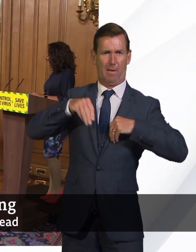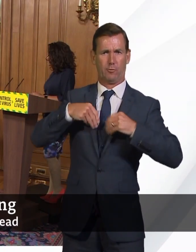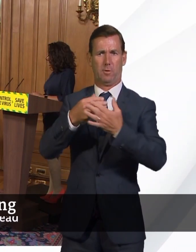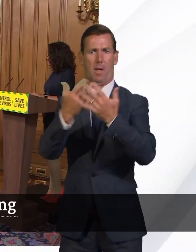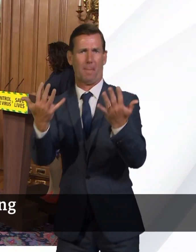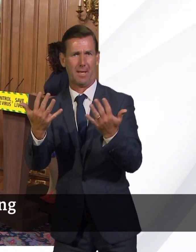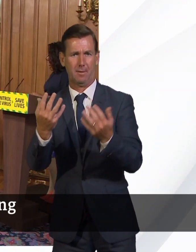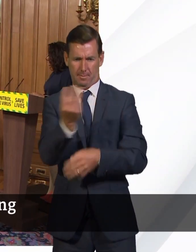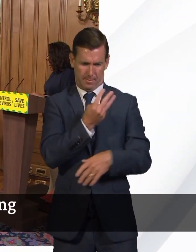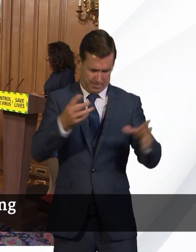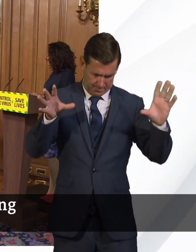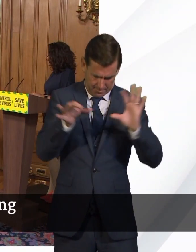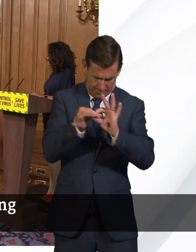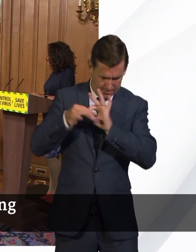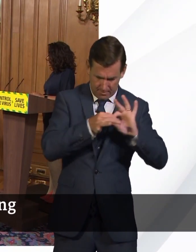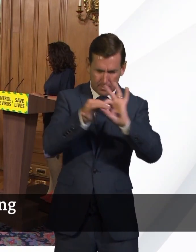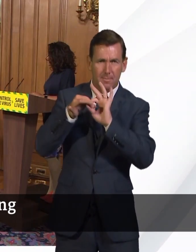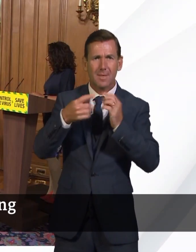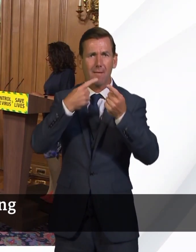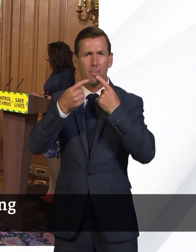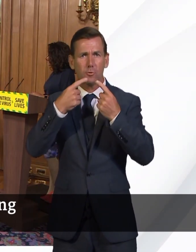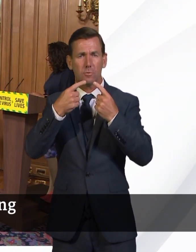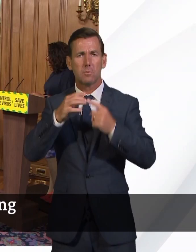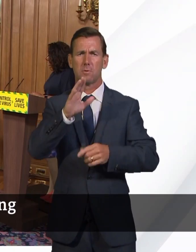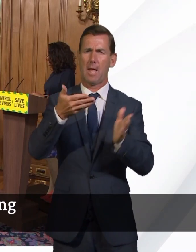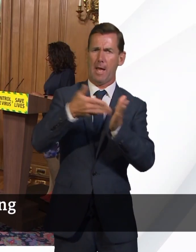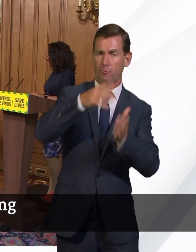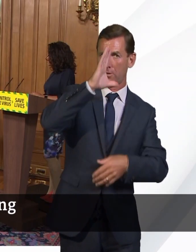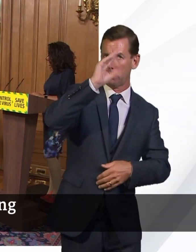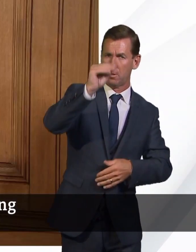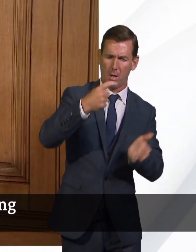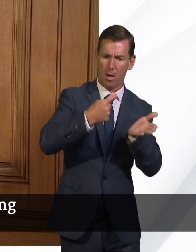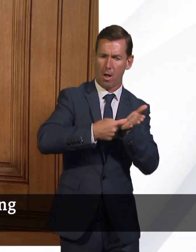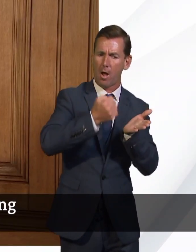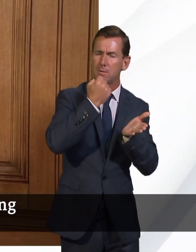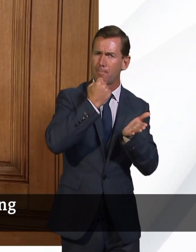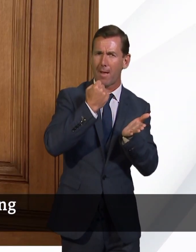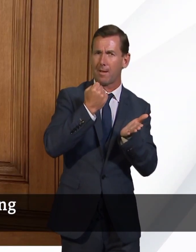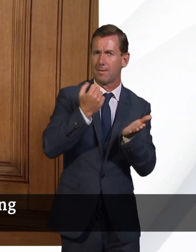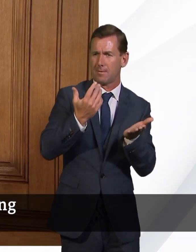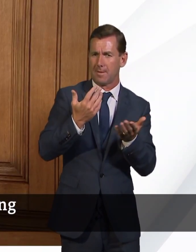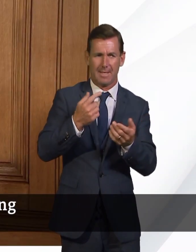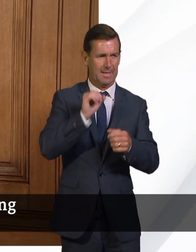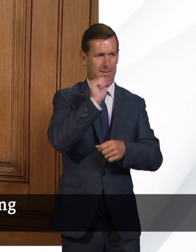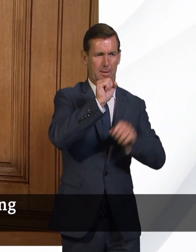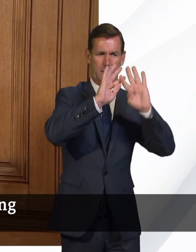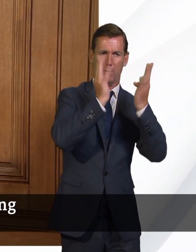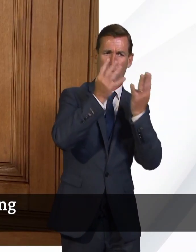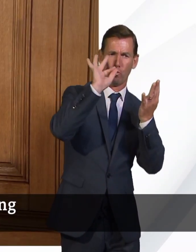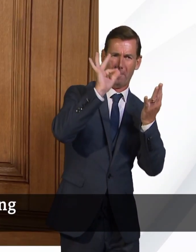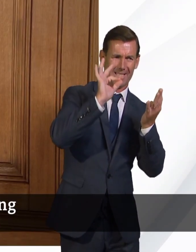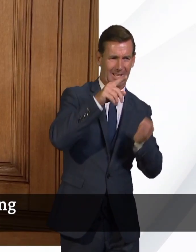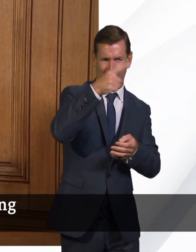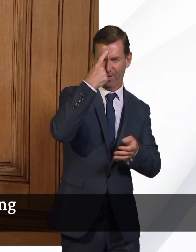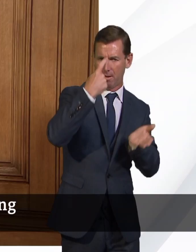is when it's created, it's really important that different models and different estimates are put together. And so you